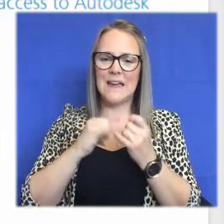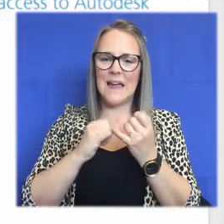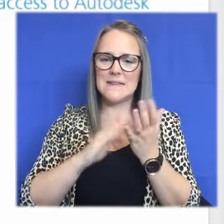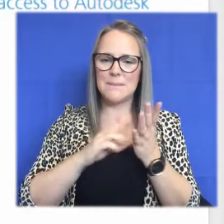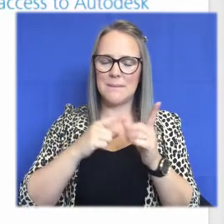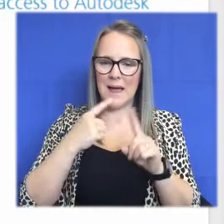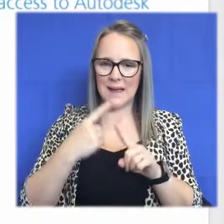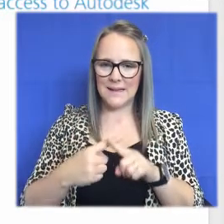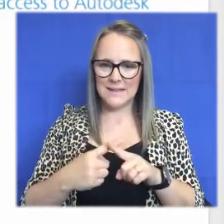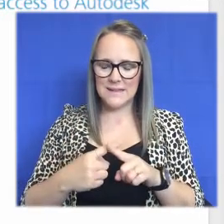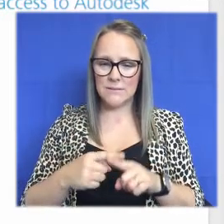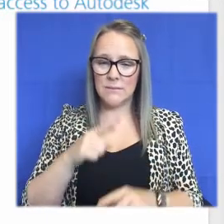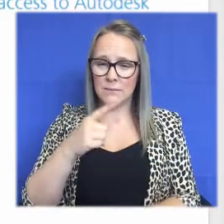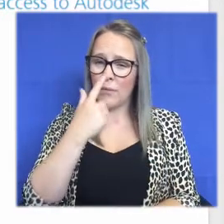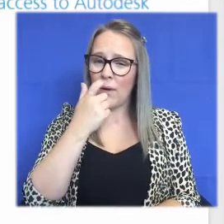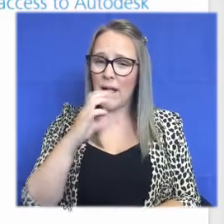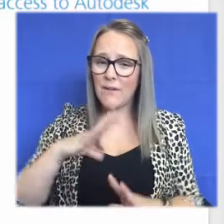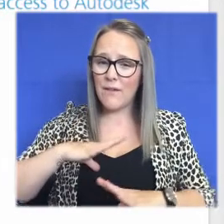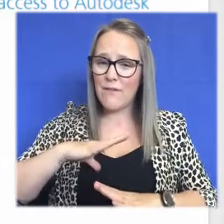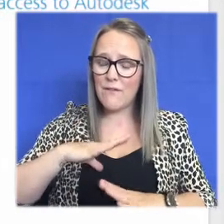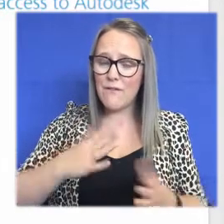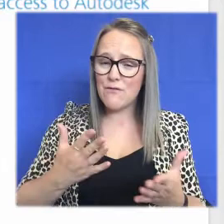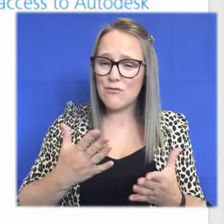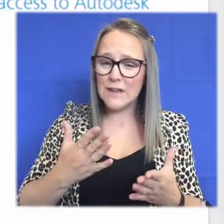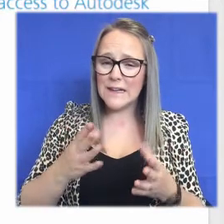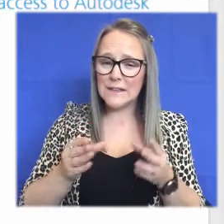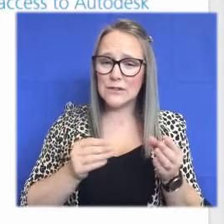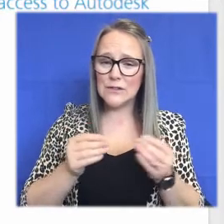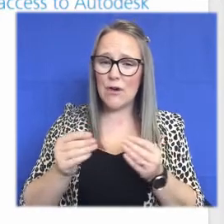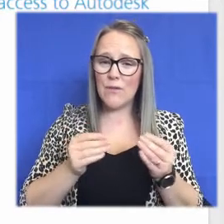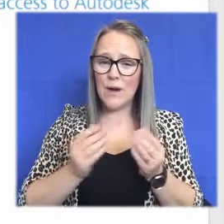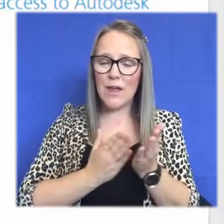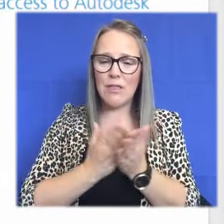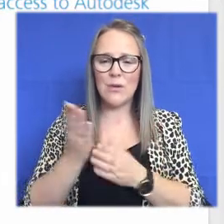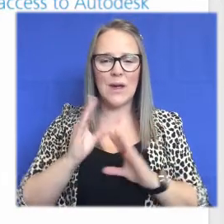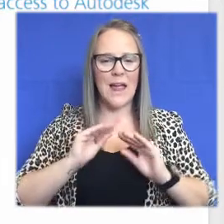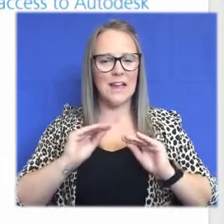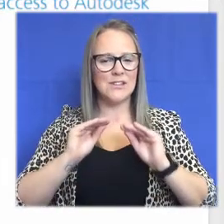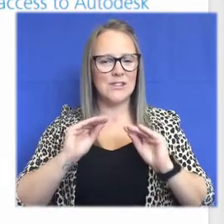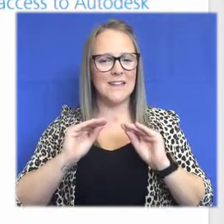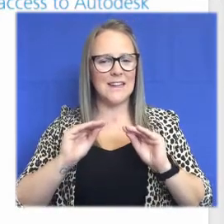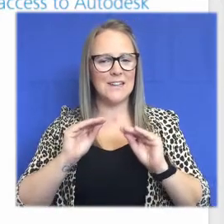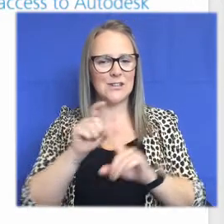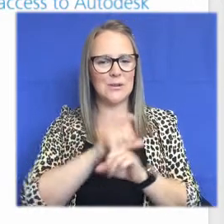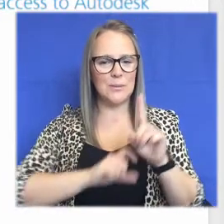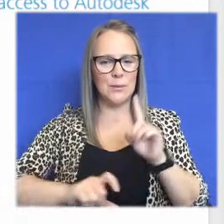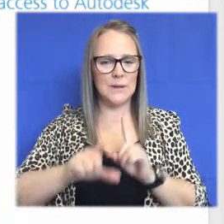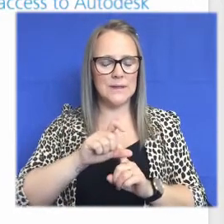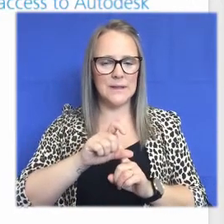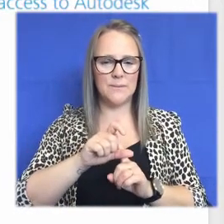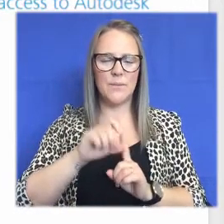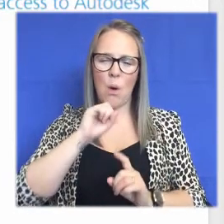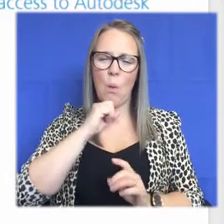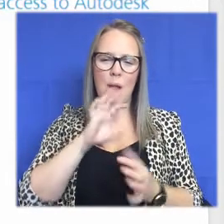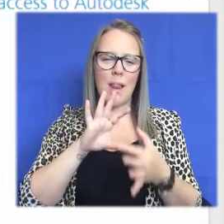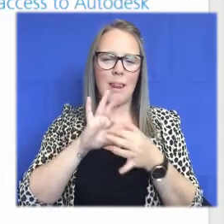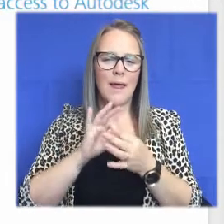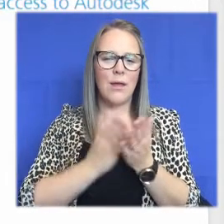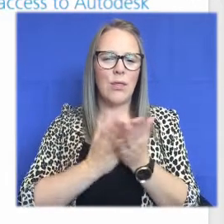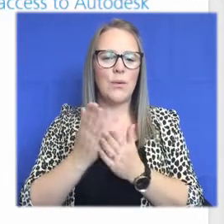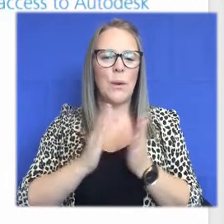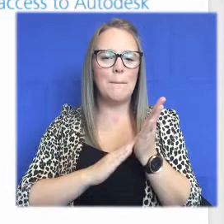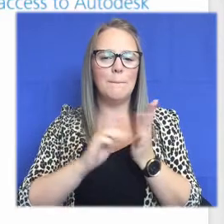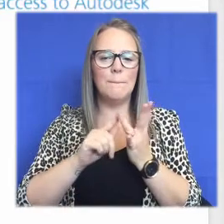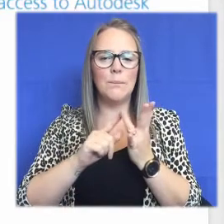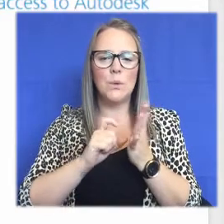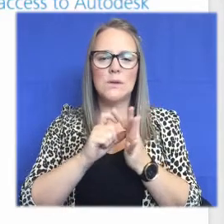free software from the Autodesk educational community. I'll put a link on Moodle for you so